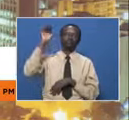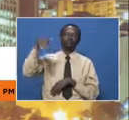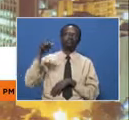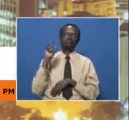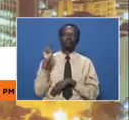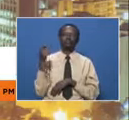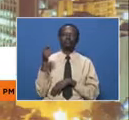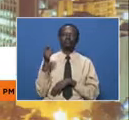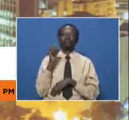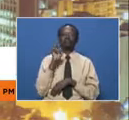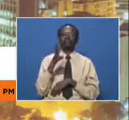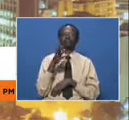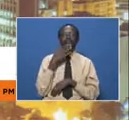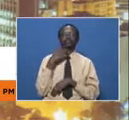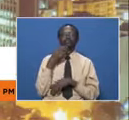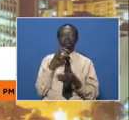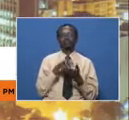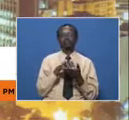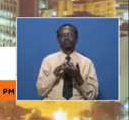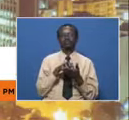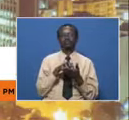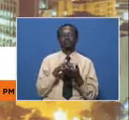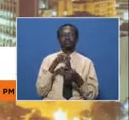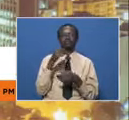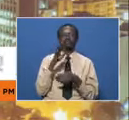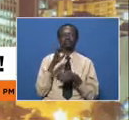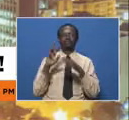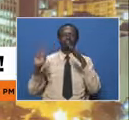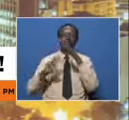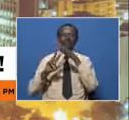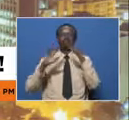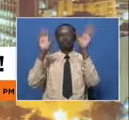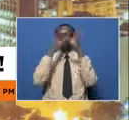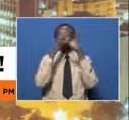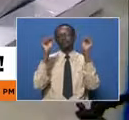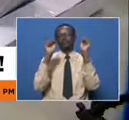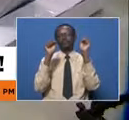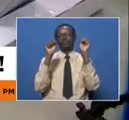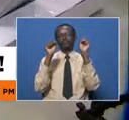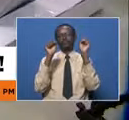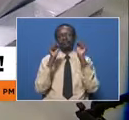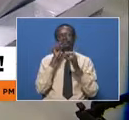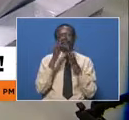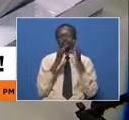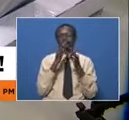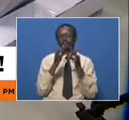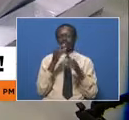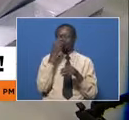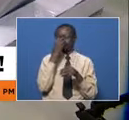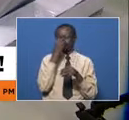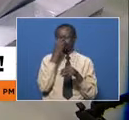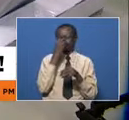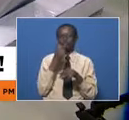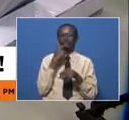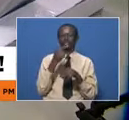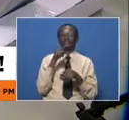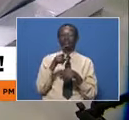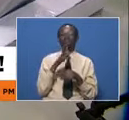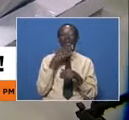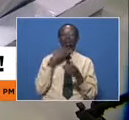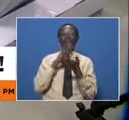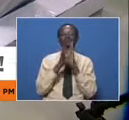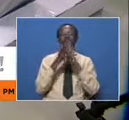pushing for a position of a vice president if Ruto runs for presidency. And from